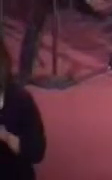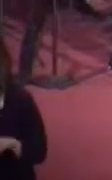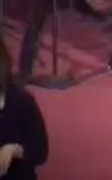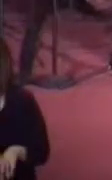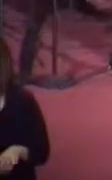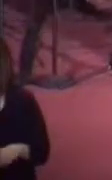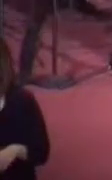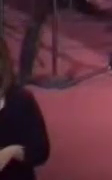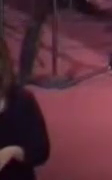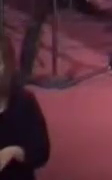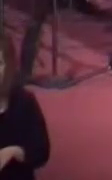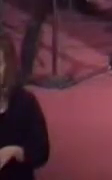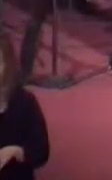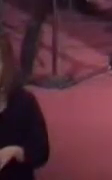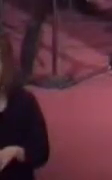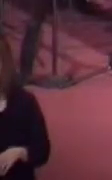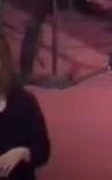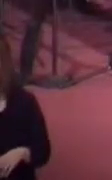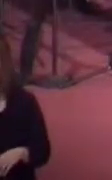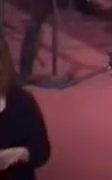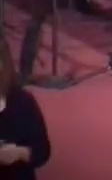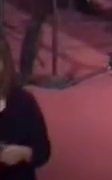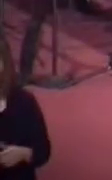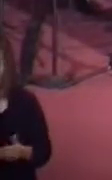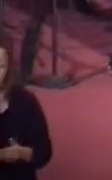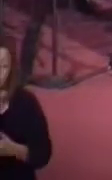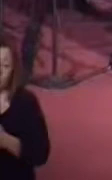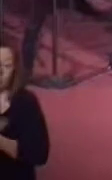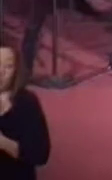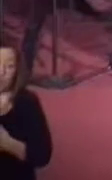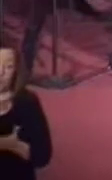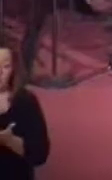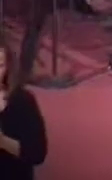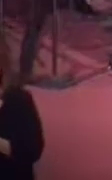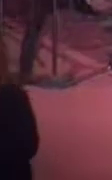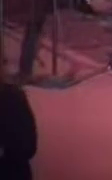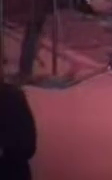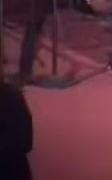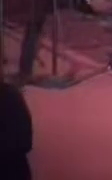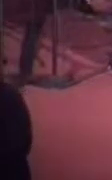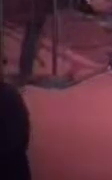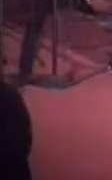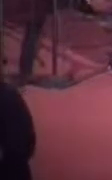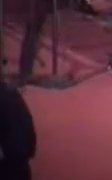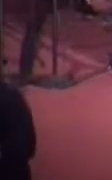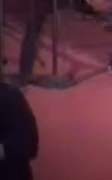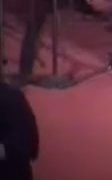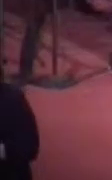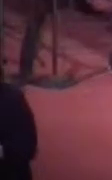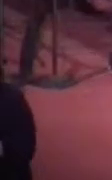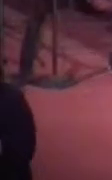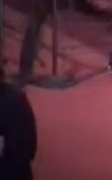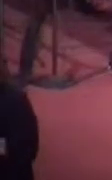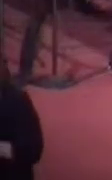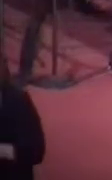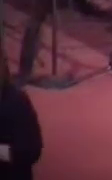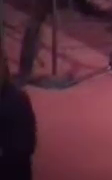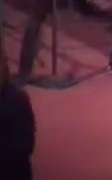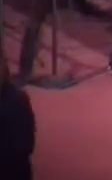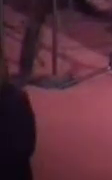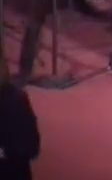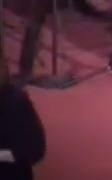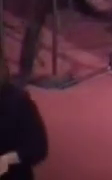imagine it like this, they come probably in the morning or the middle of the day, they remind the king of the law and injunction that he set in place, and